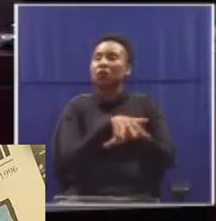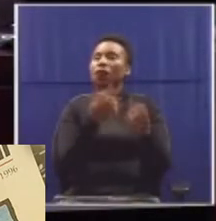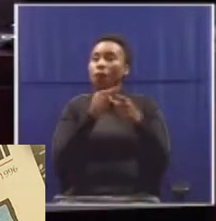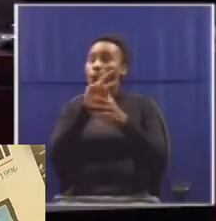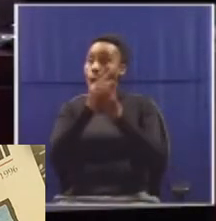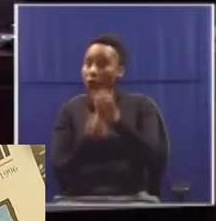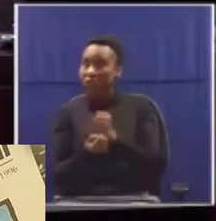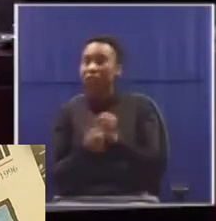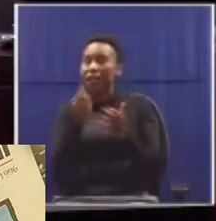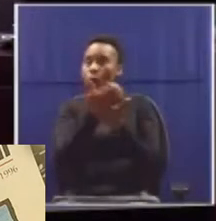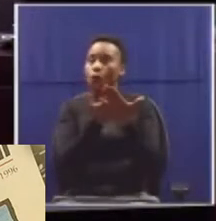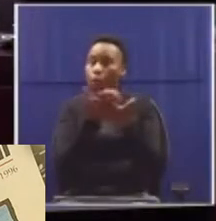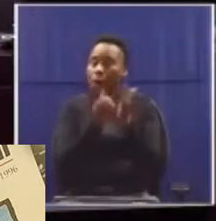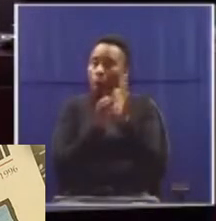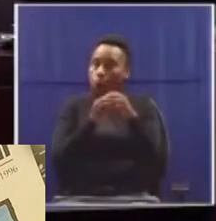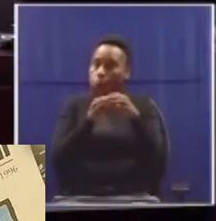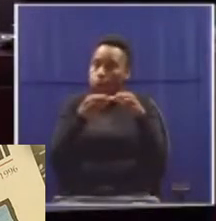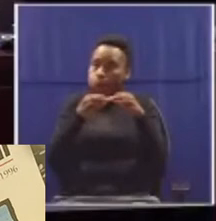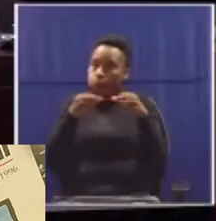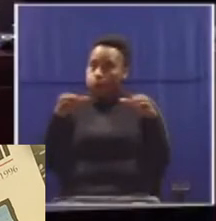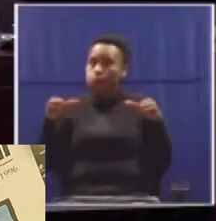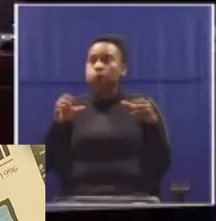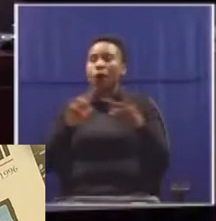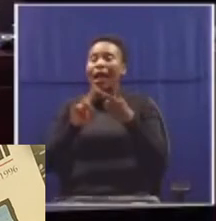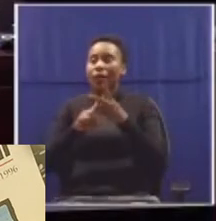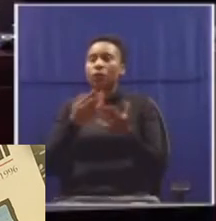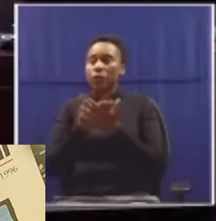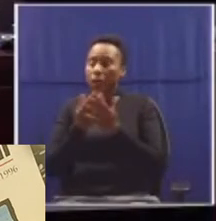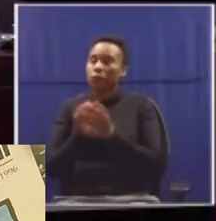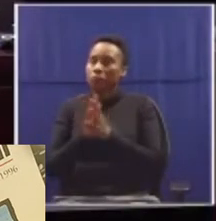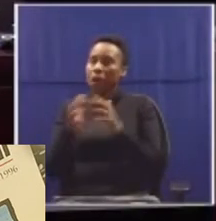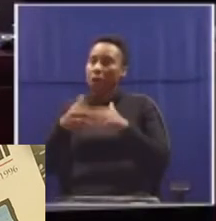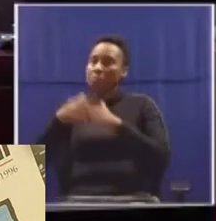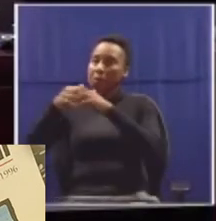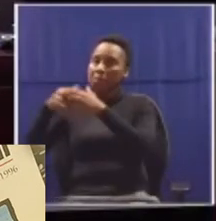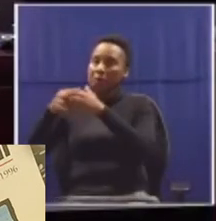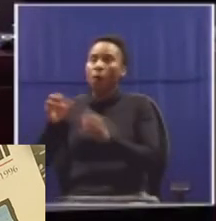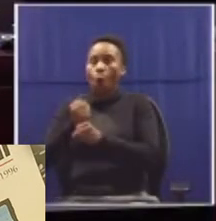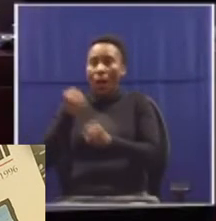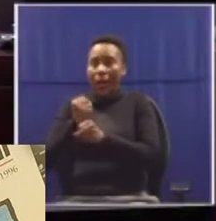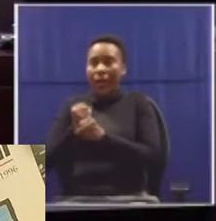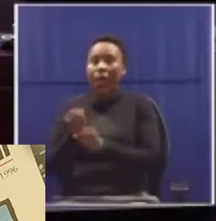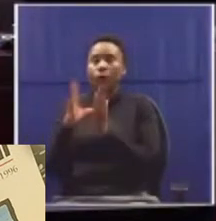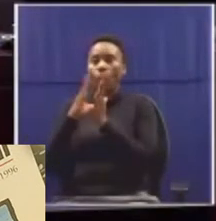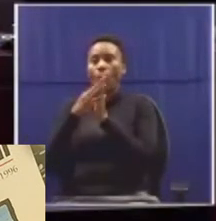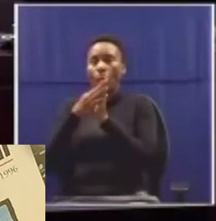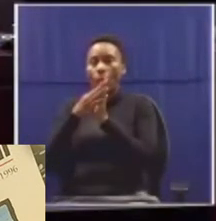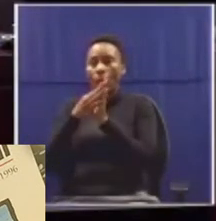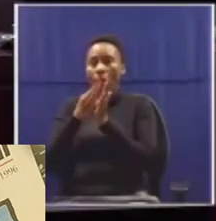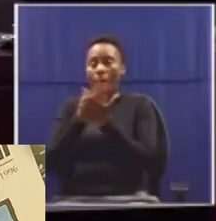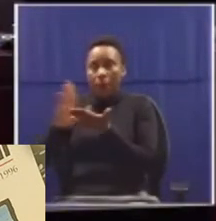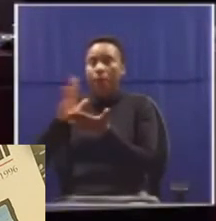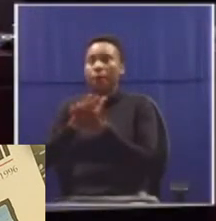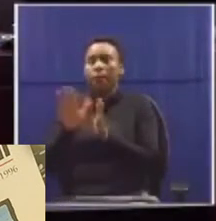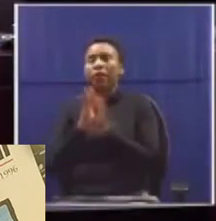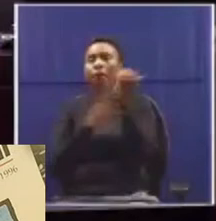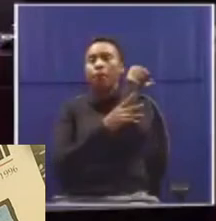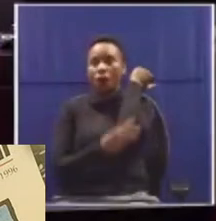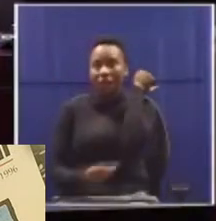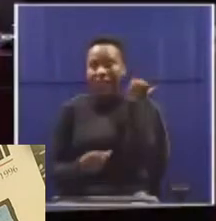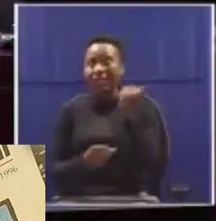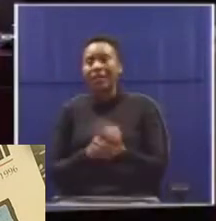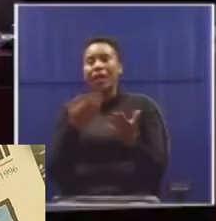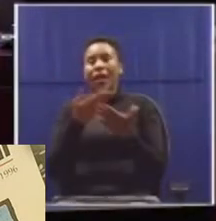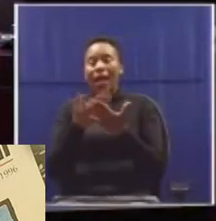rates the economy's inability to generate jobs degrading poverty a lack of financial support for the